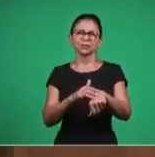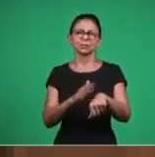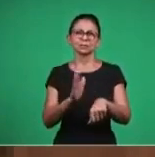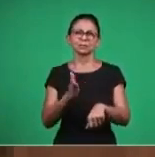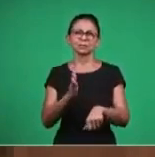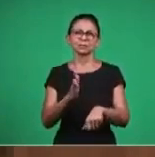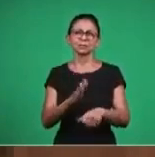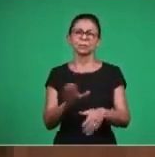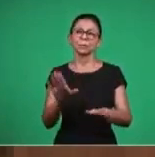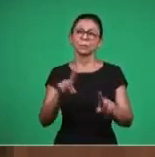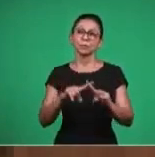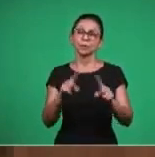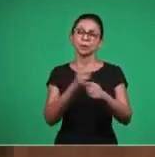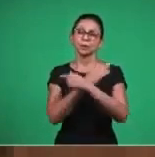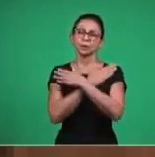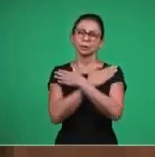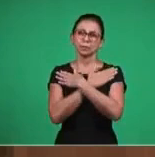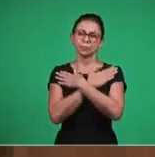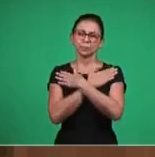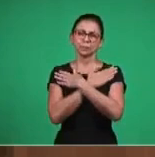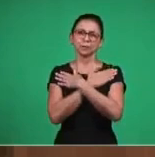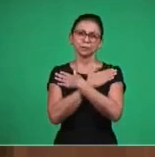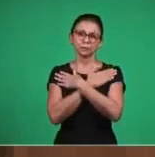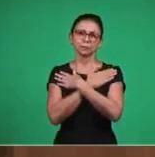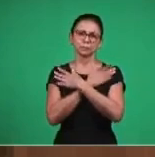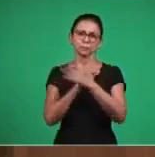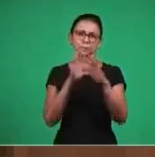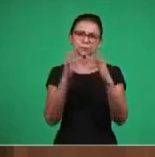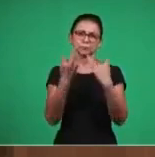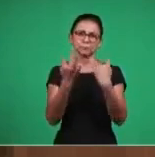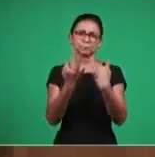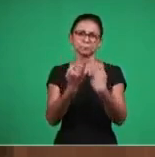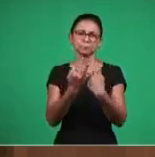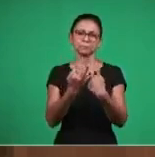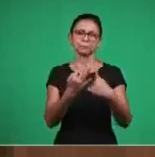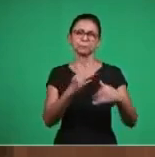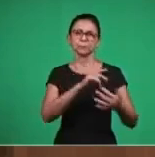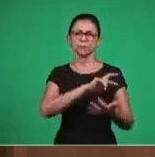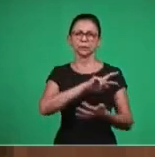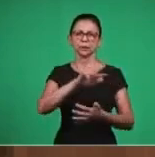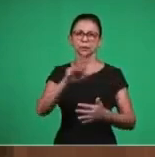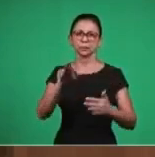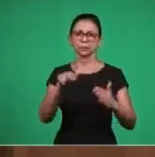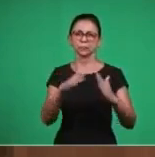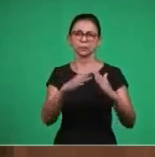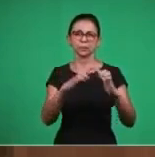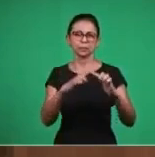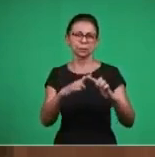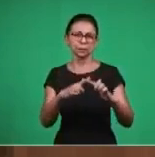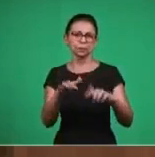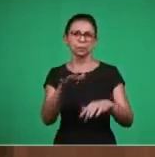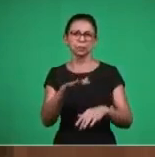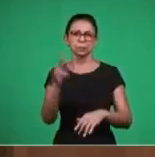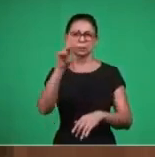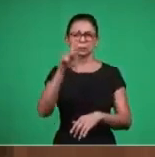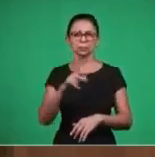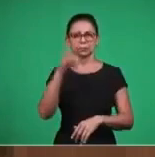not doing very well on his health, but I would like to send our greeting to the family. The